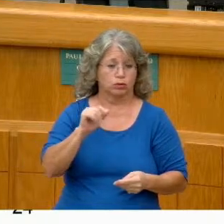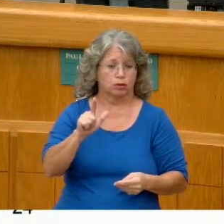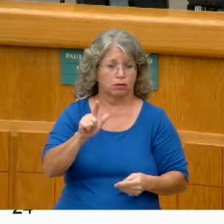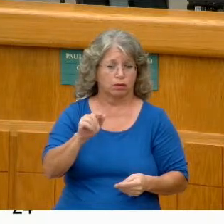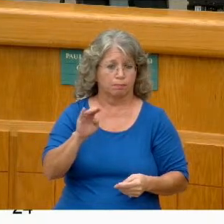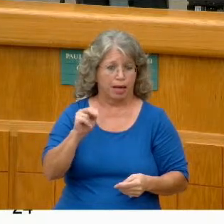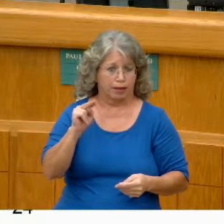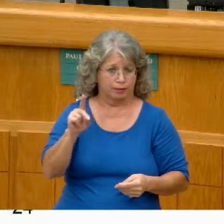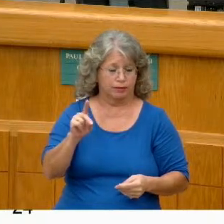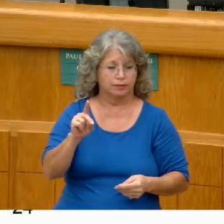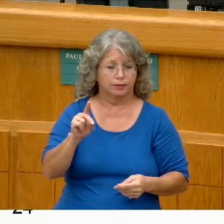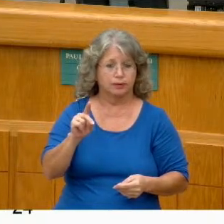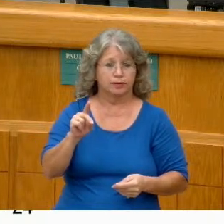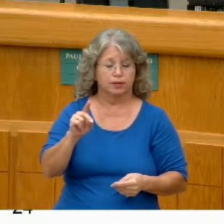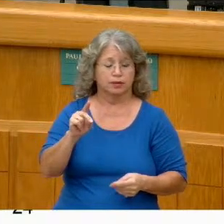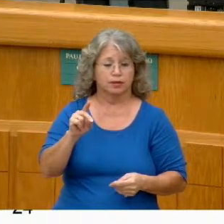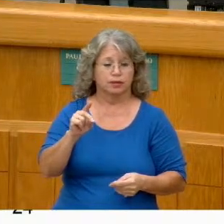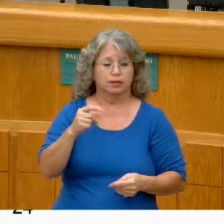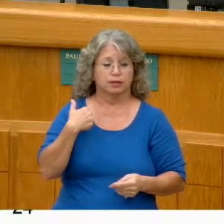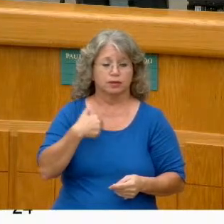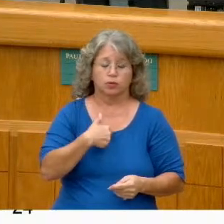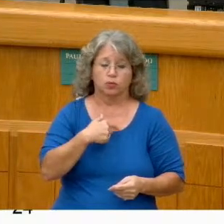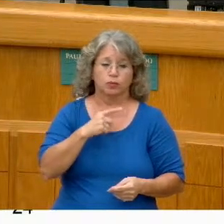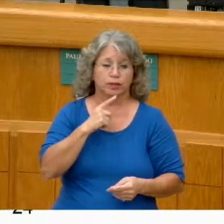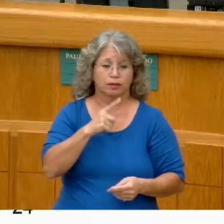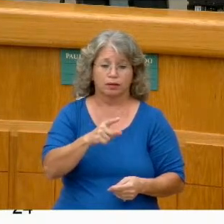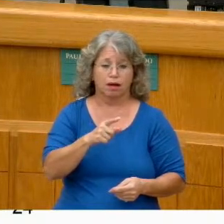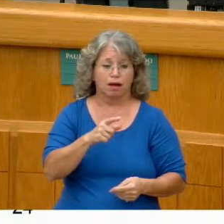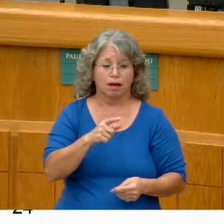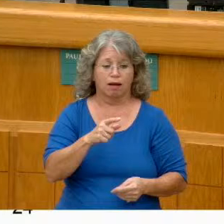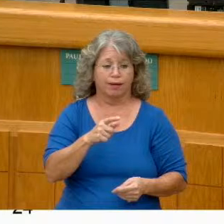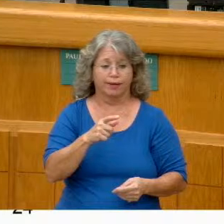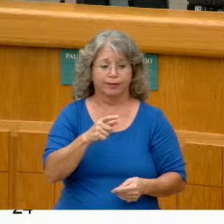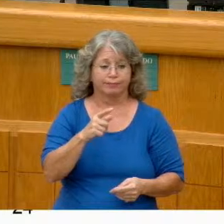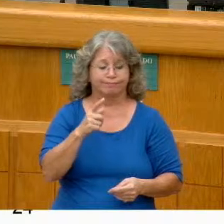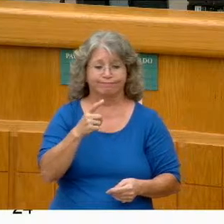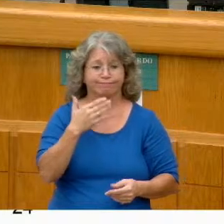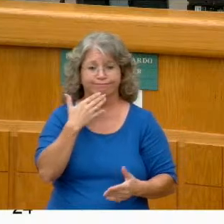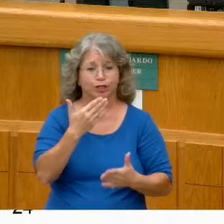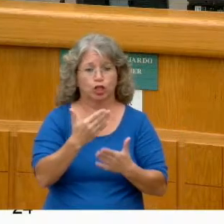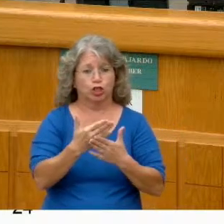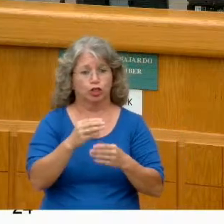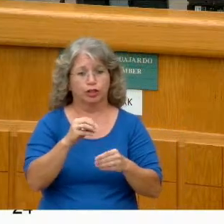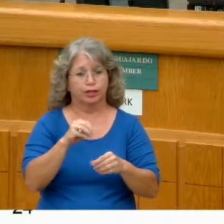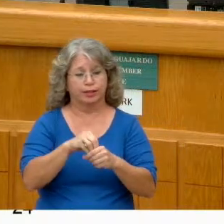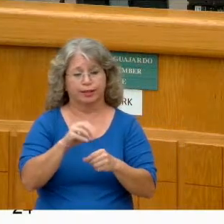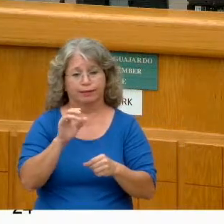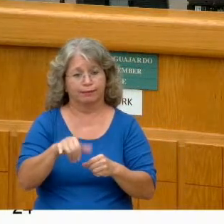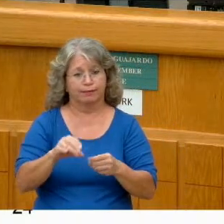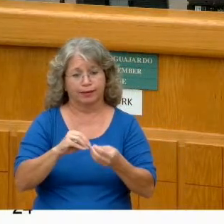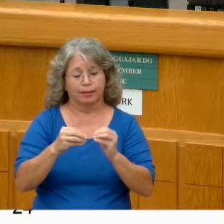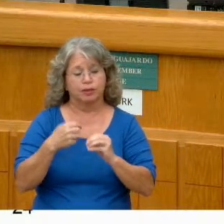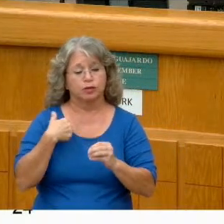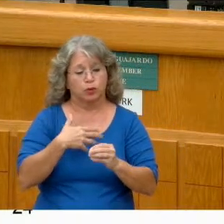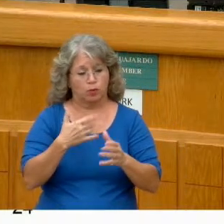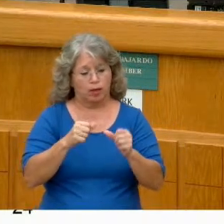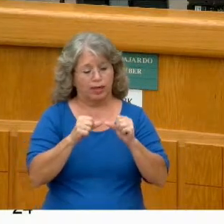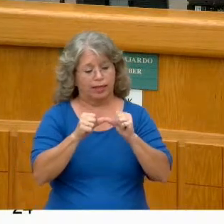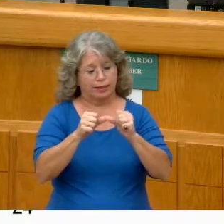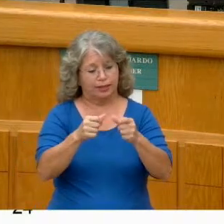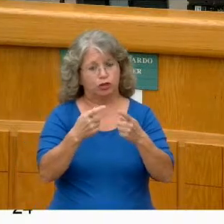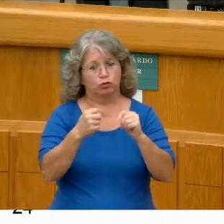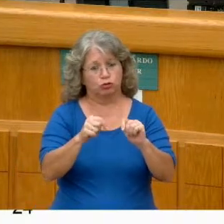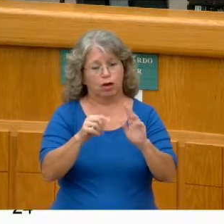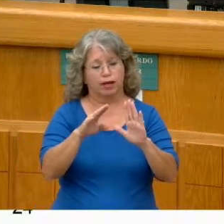well then a lot of other locations. And we want to continue trying to curb the